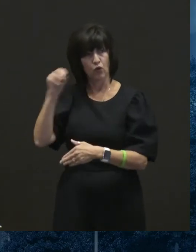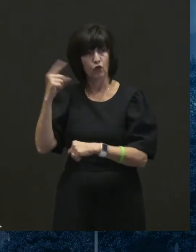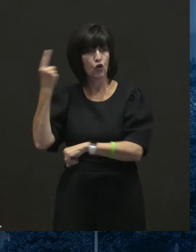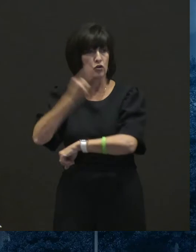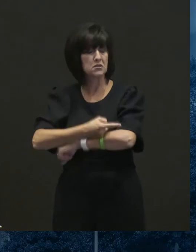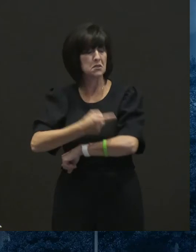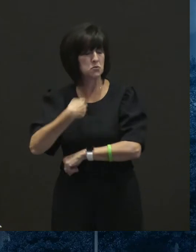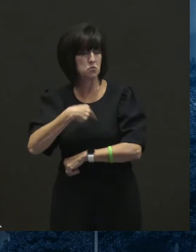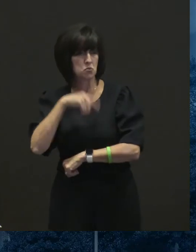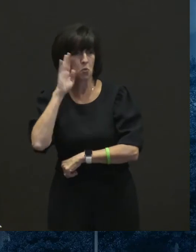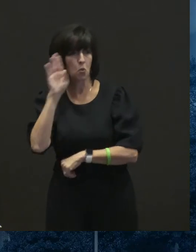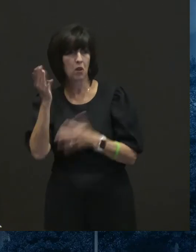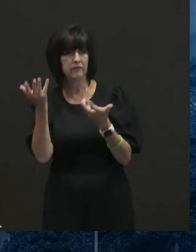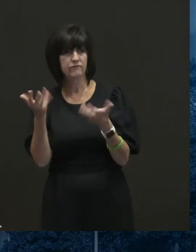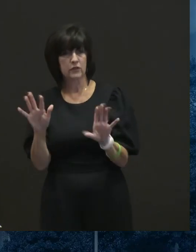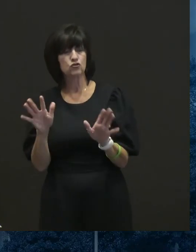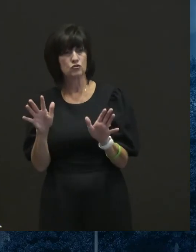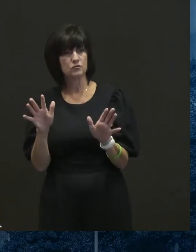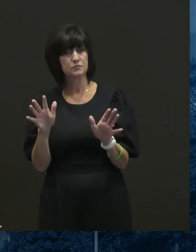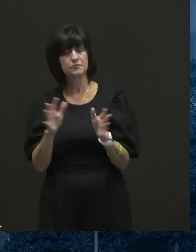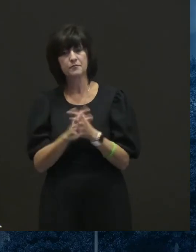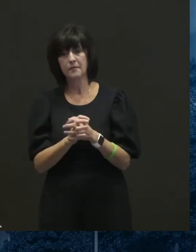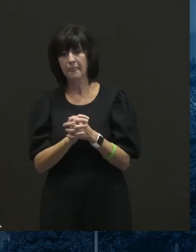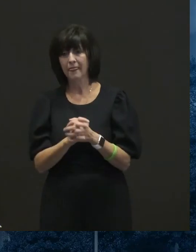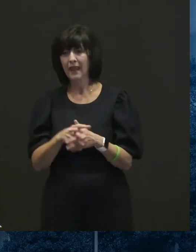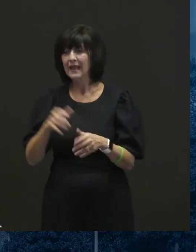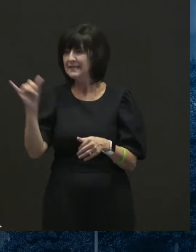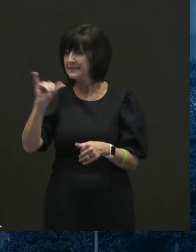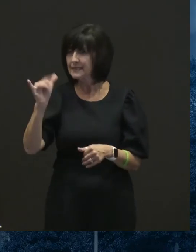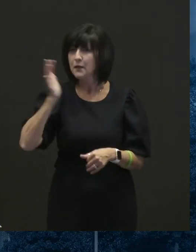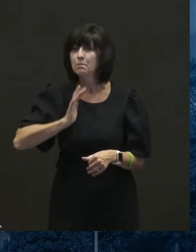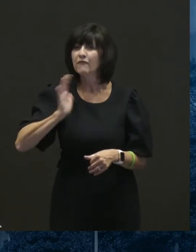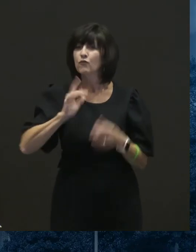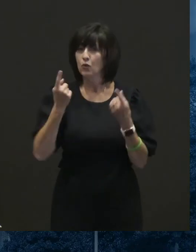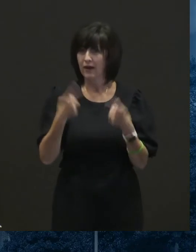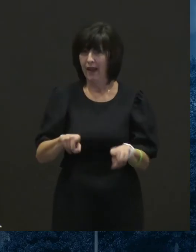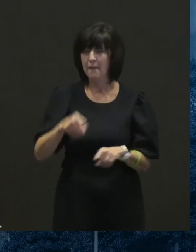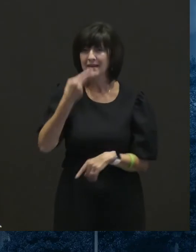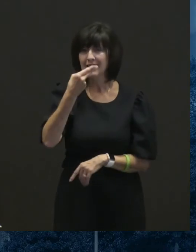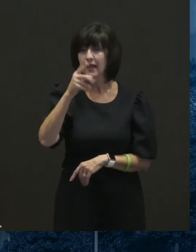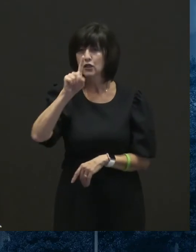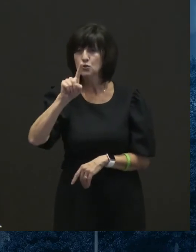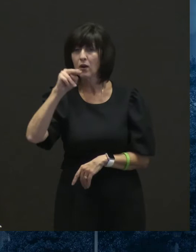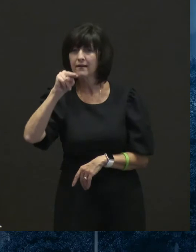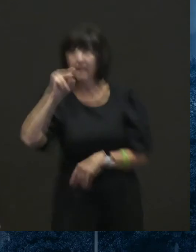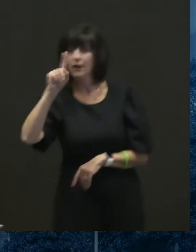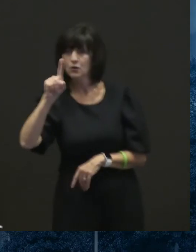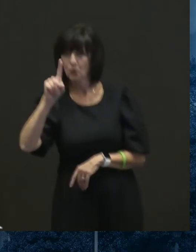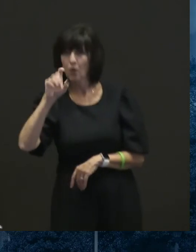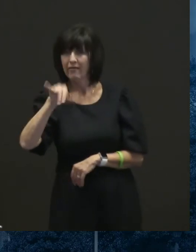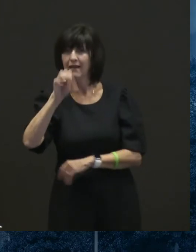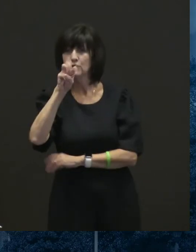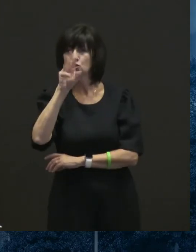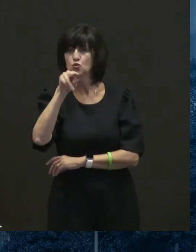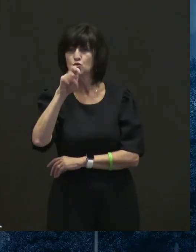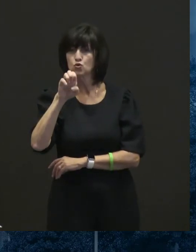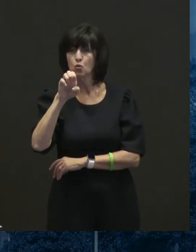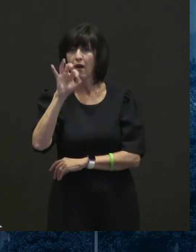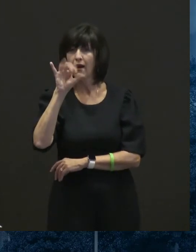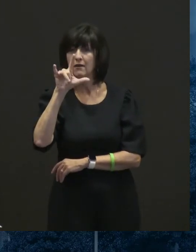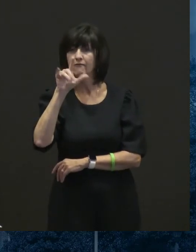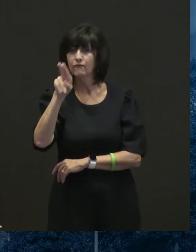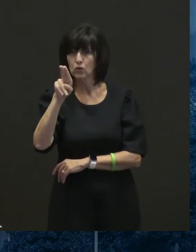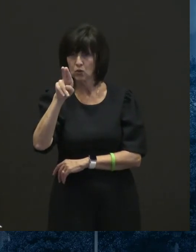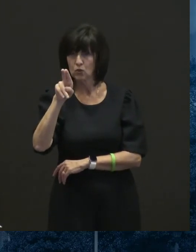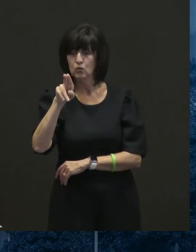point out one of the things, and we saw this with H1N1, with the swine flu in 2009, which was, I think, one